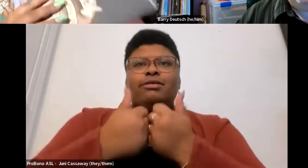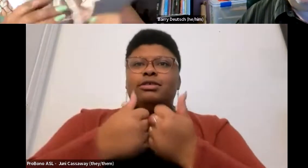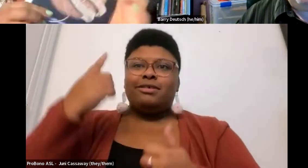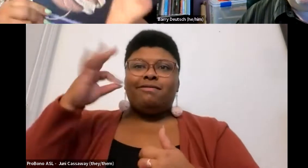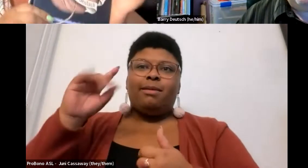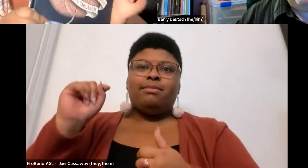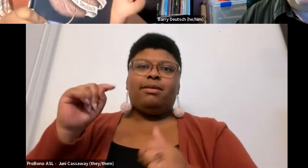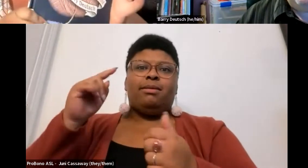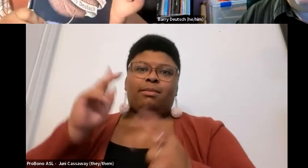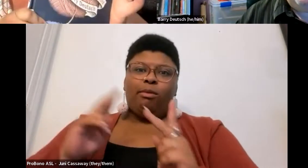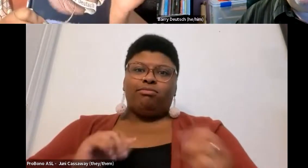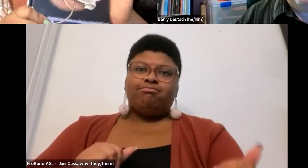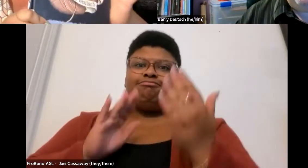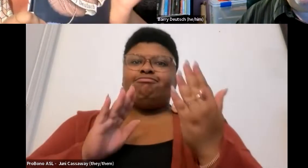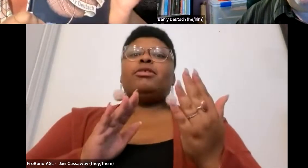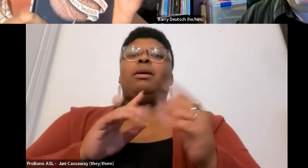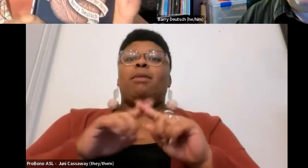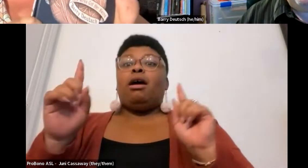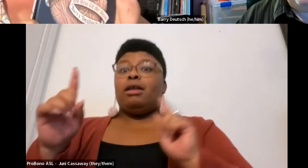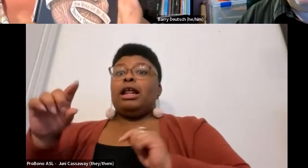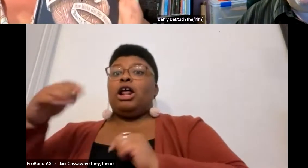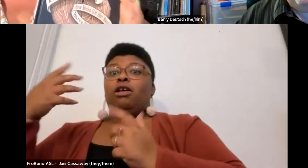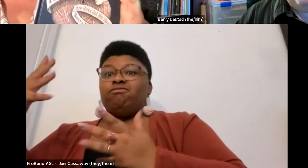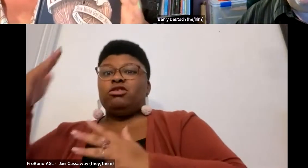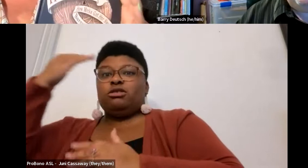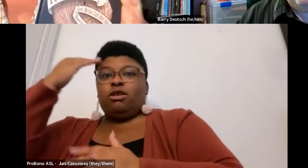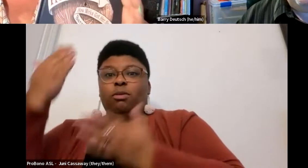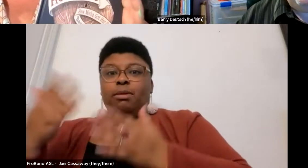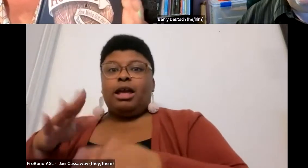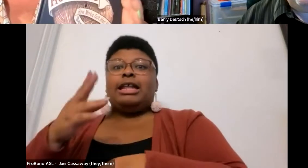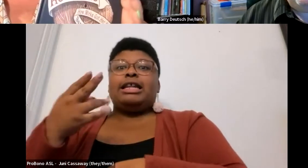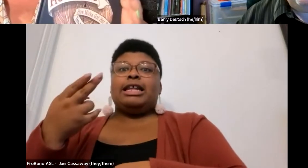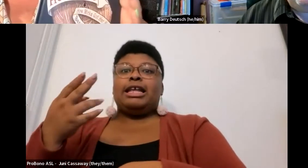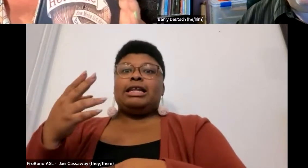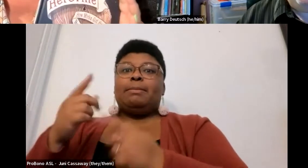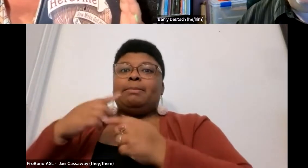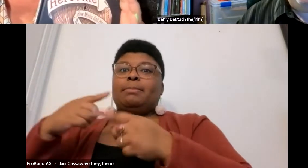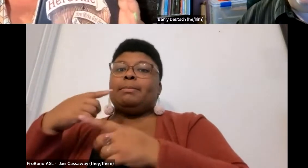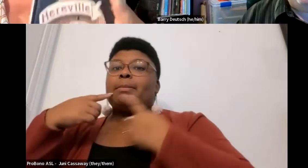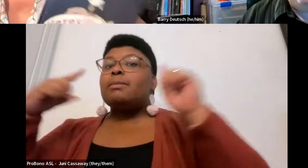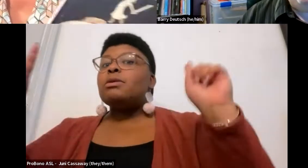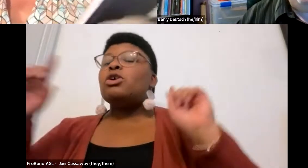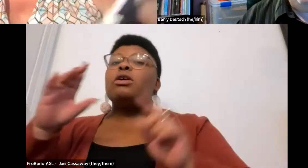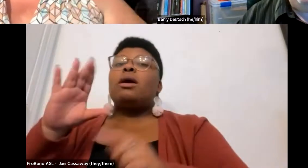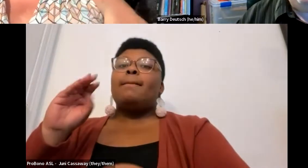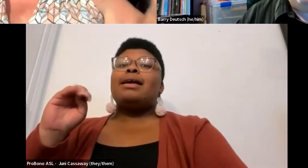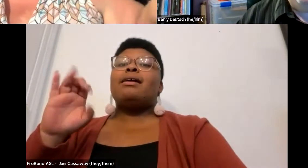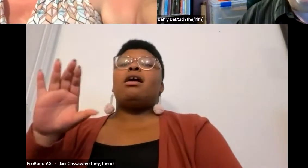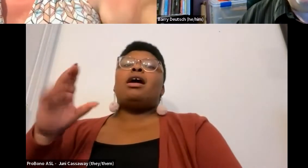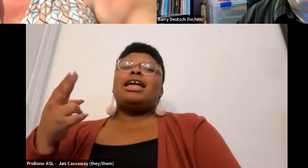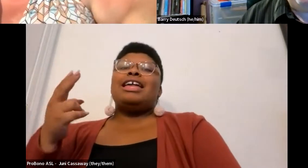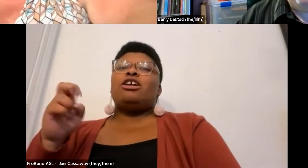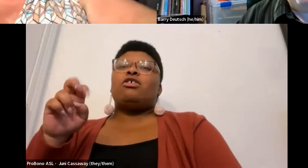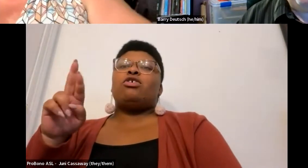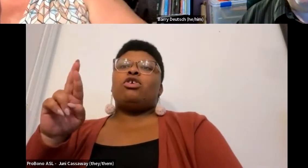popular comics Hereville, about yet another troll-fighting 11-year-old Orthodox Jewish girl, and Super